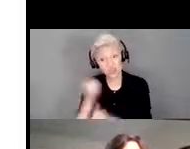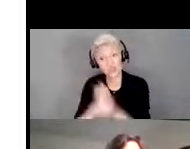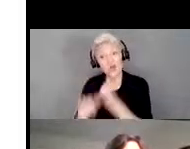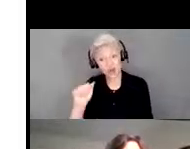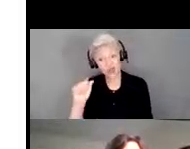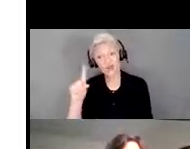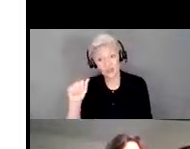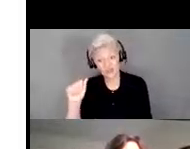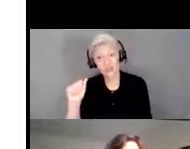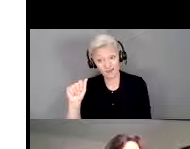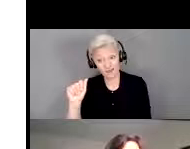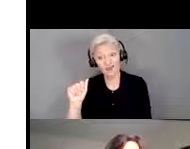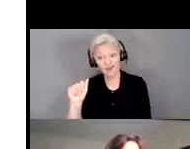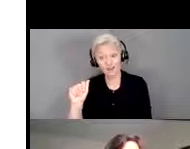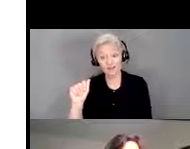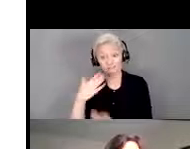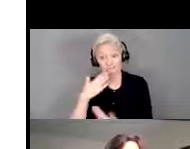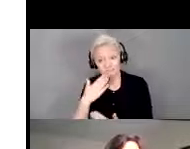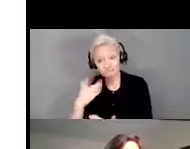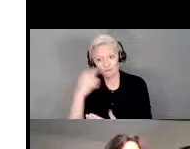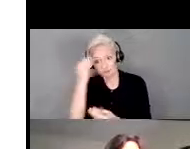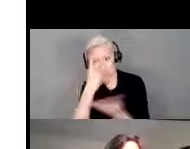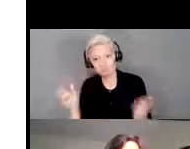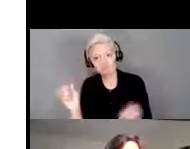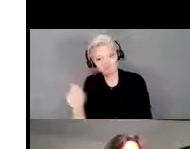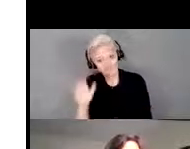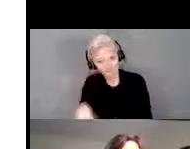So I appreciate you sharing that as well.